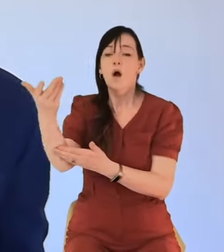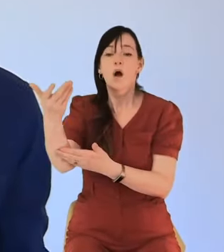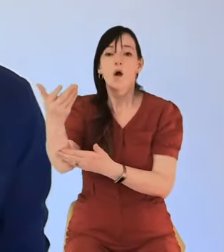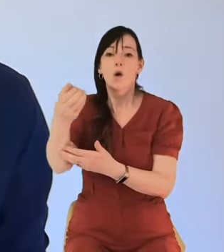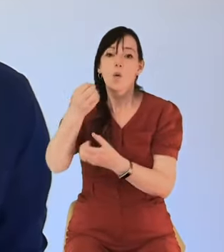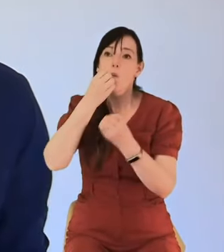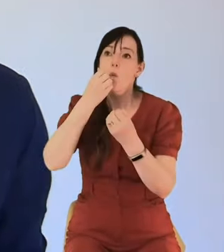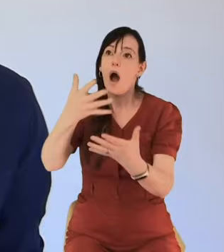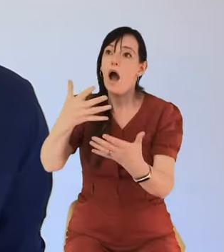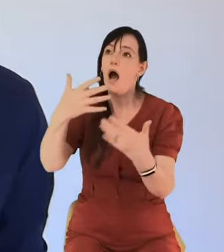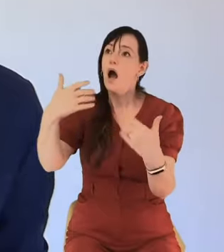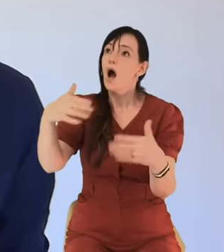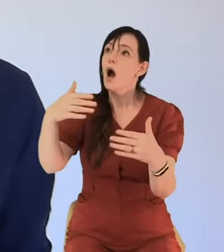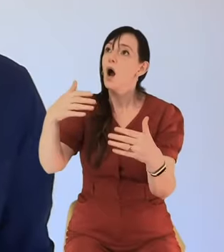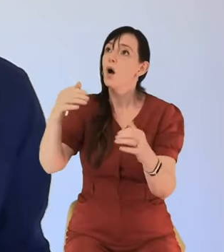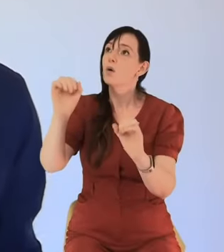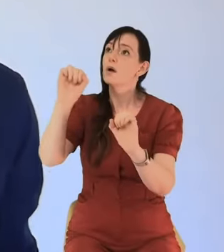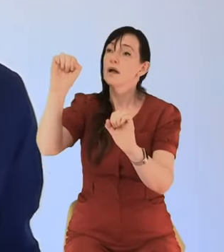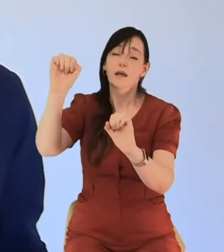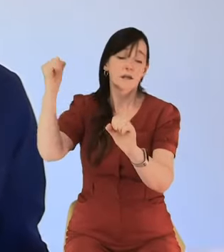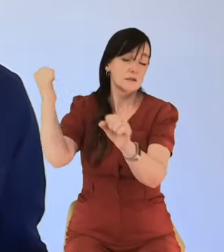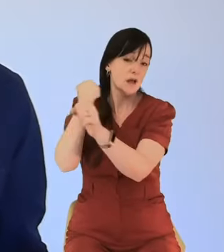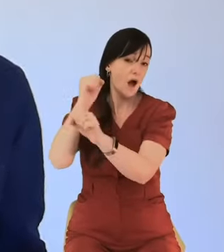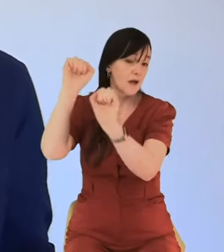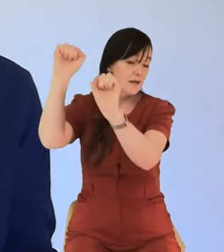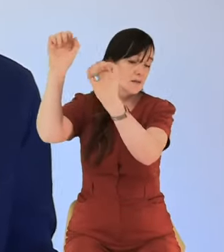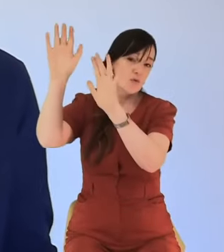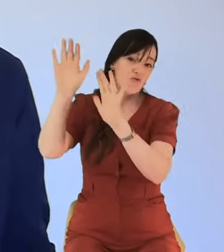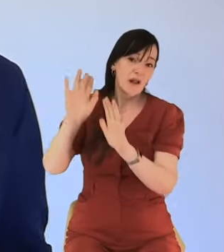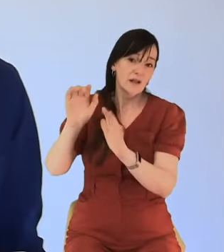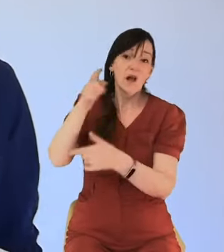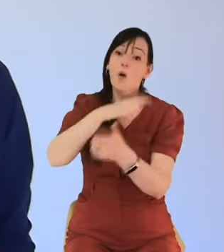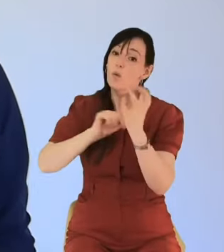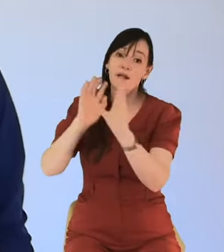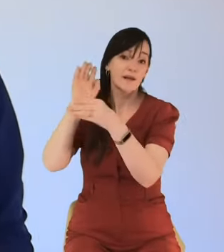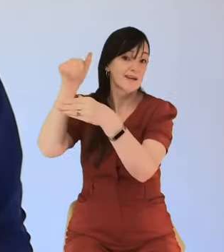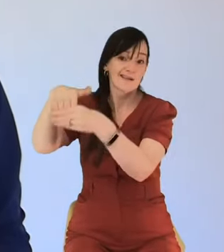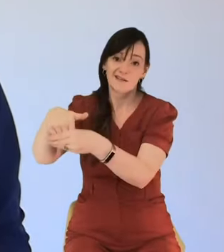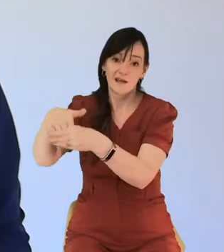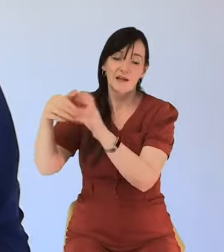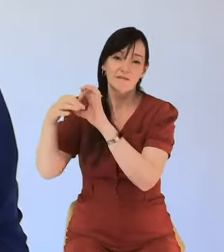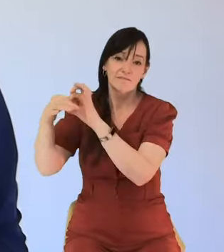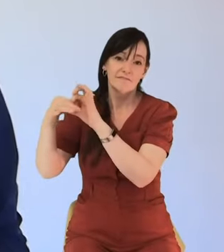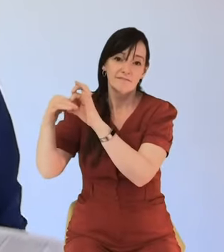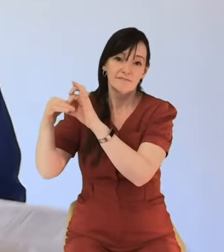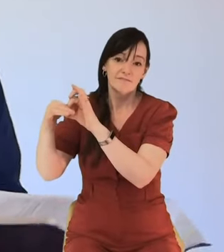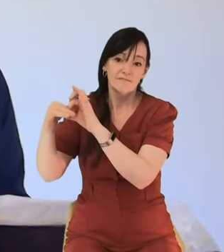he has done, his brilliance, that we get to share in it.